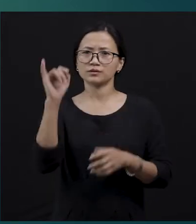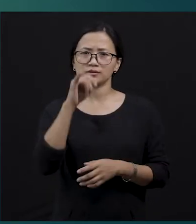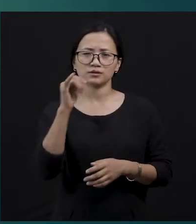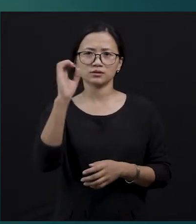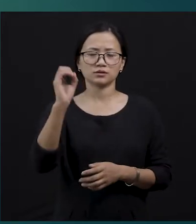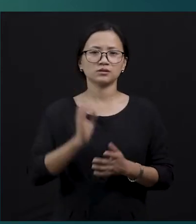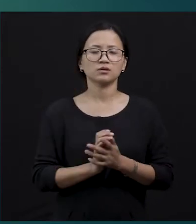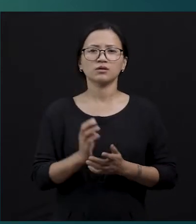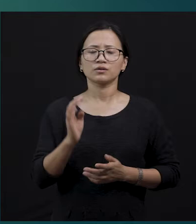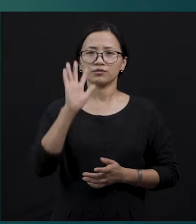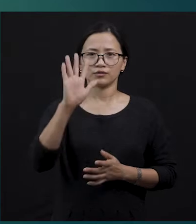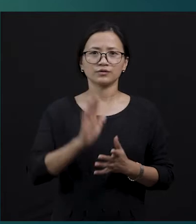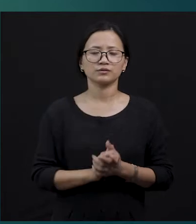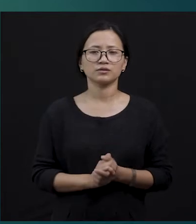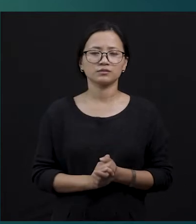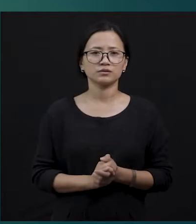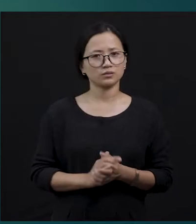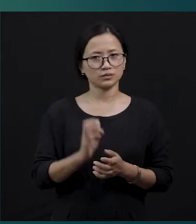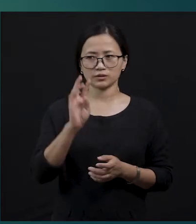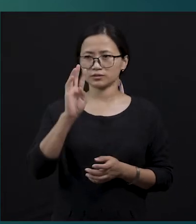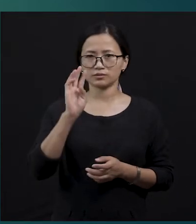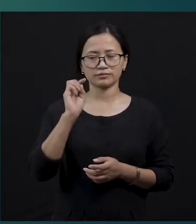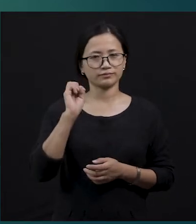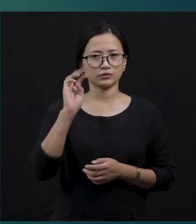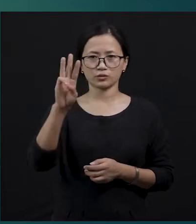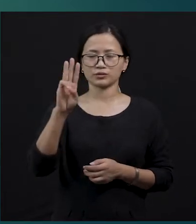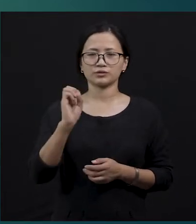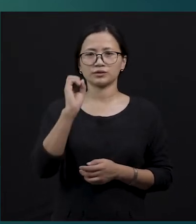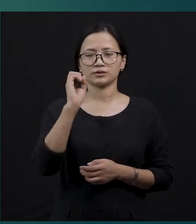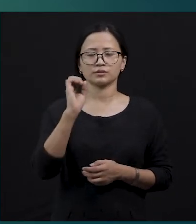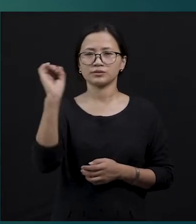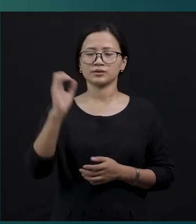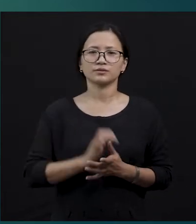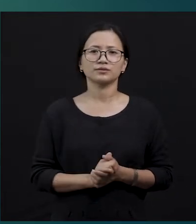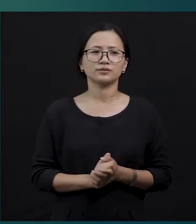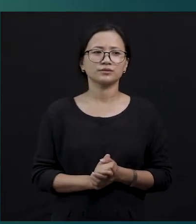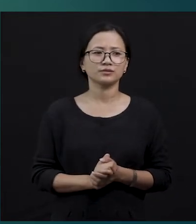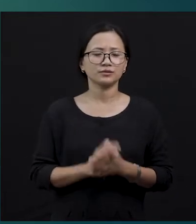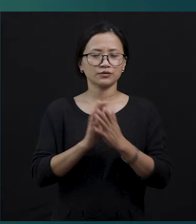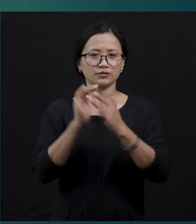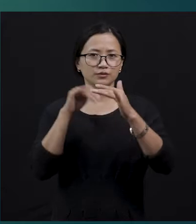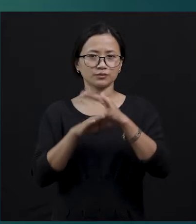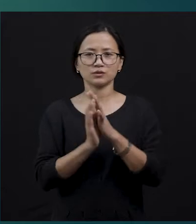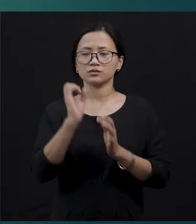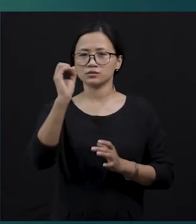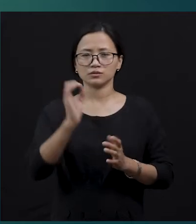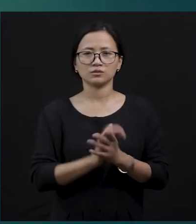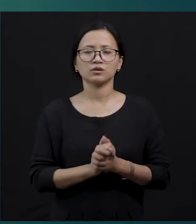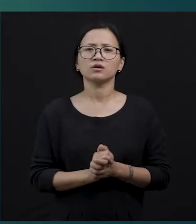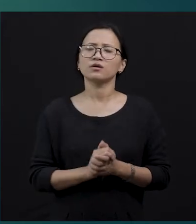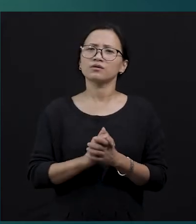with 5, how much you'll get? You'll get 300, right? Because when you put this 5 below 0, 5